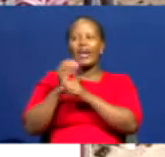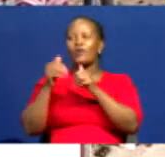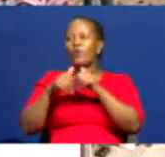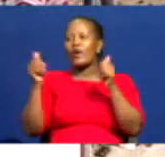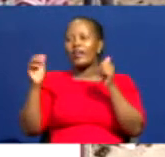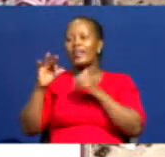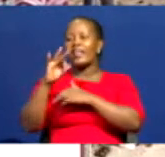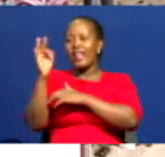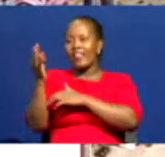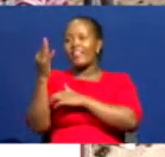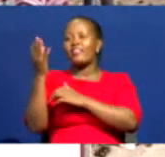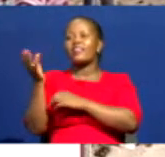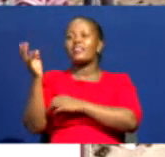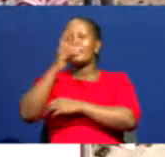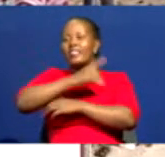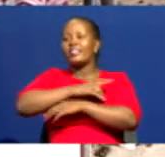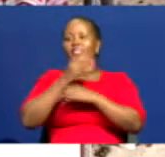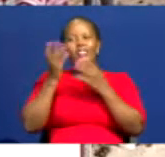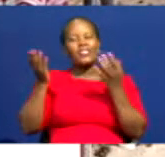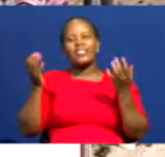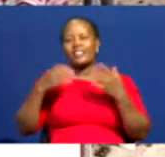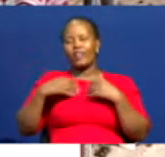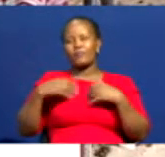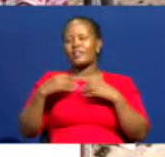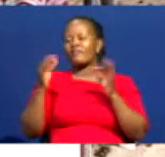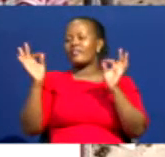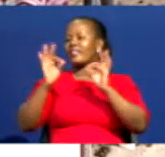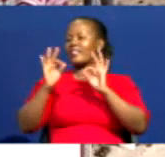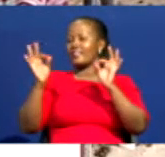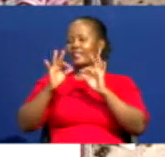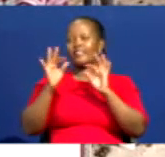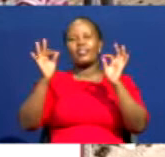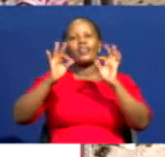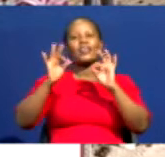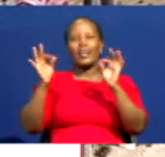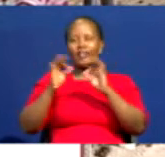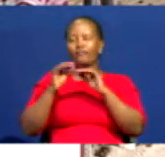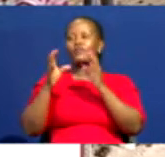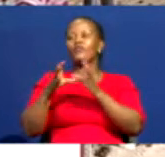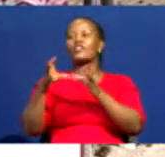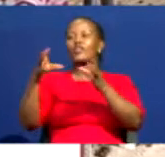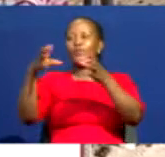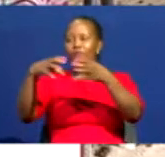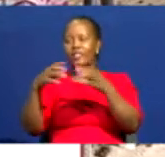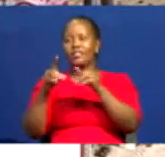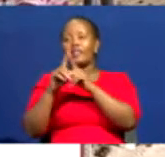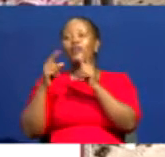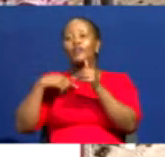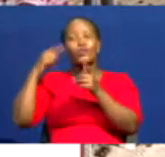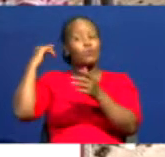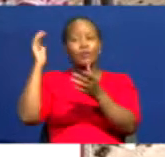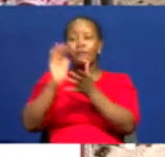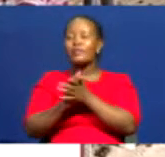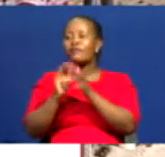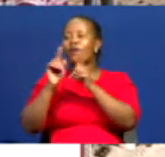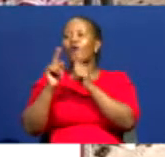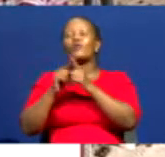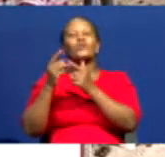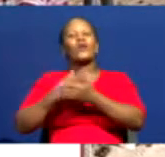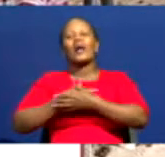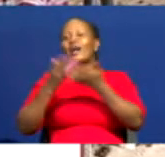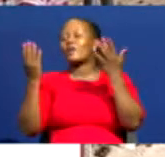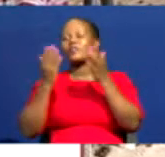really been very, very colorful to the community, and I believe even across